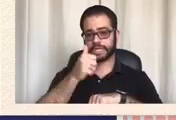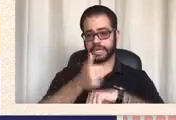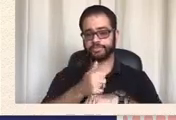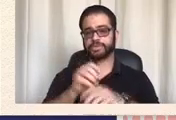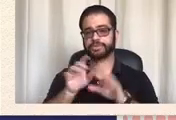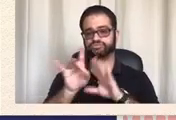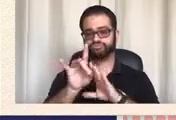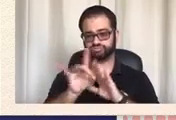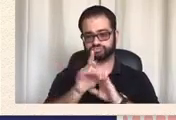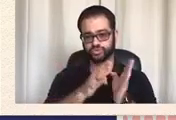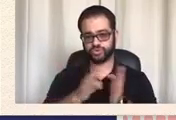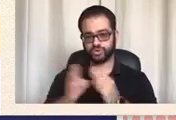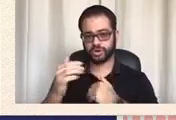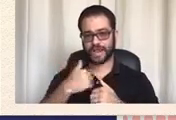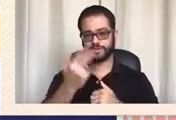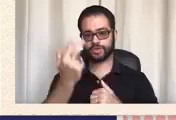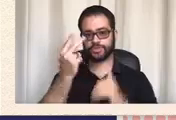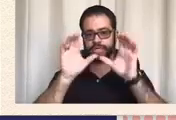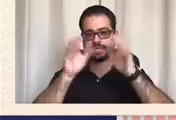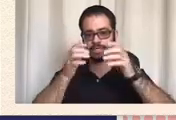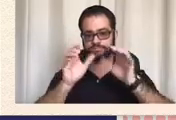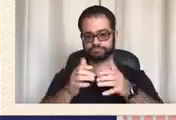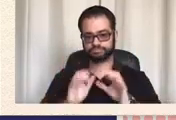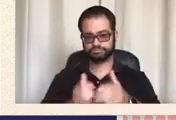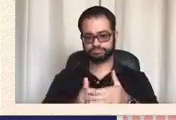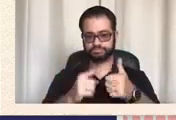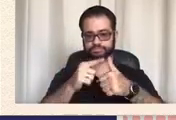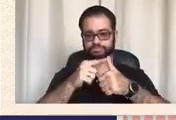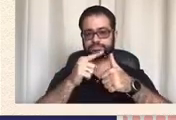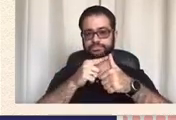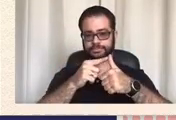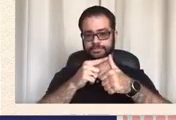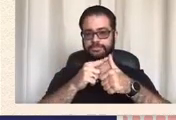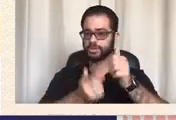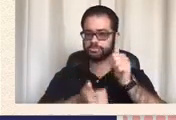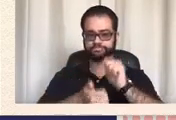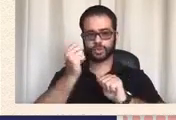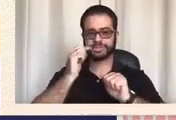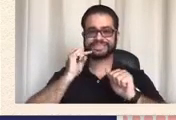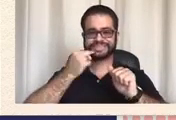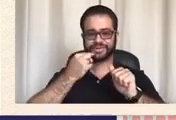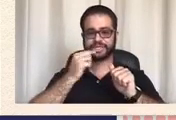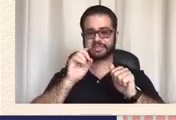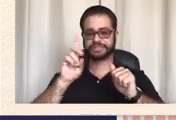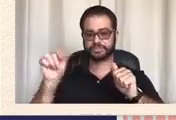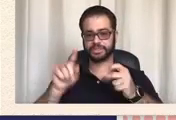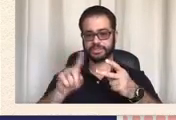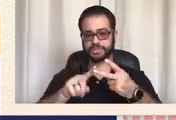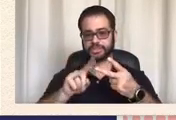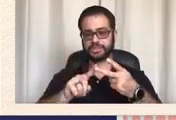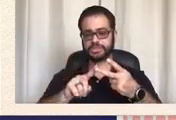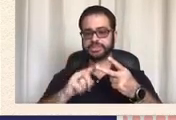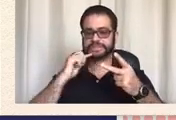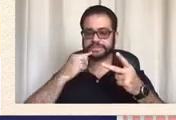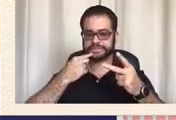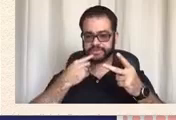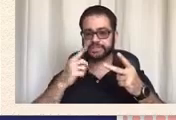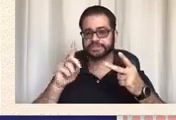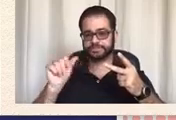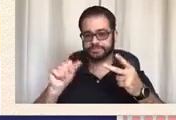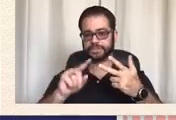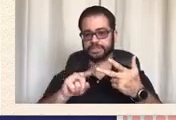categories: most disability, significant disability, and an individual disability. As we had